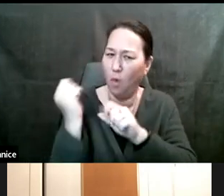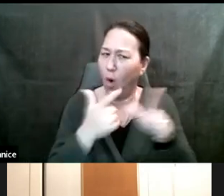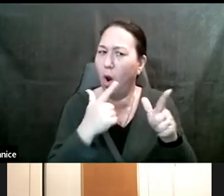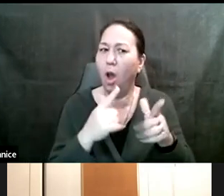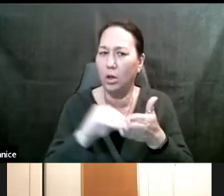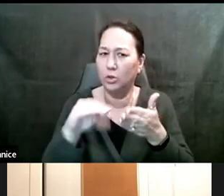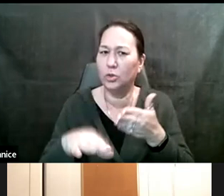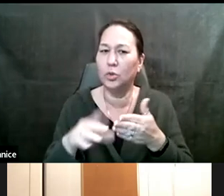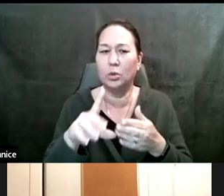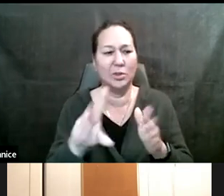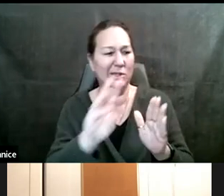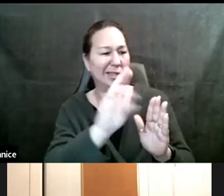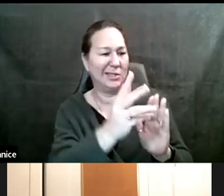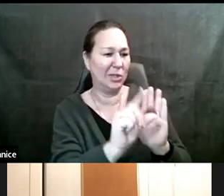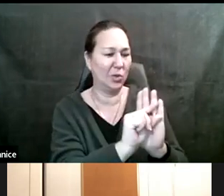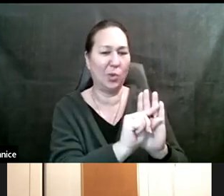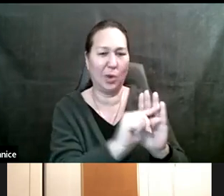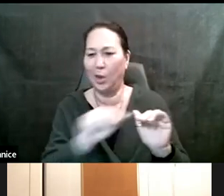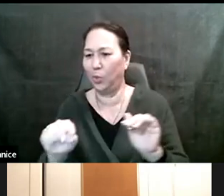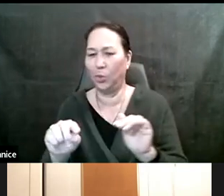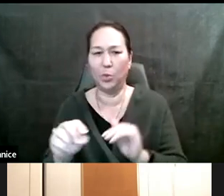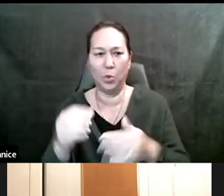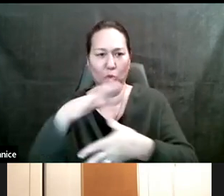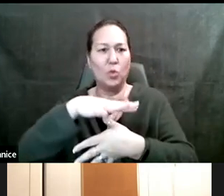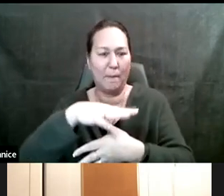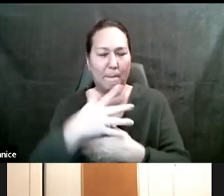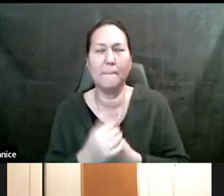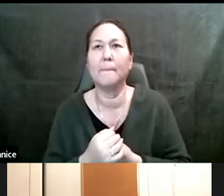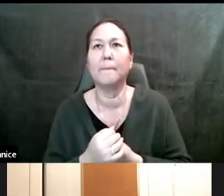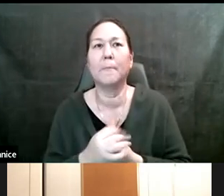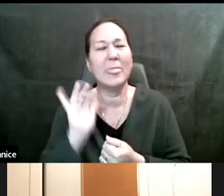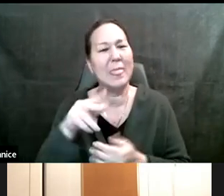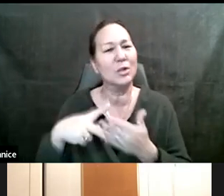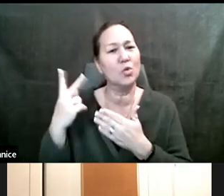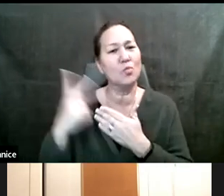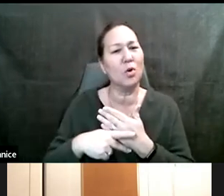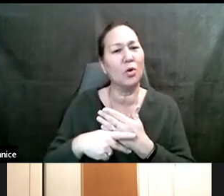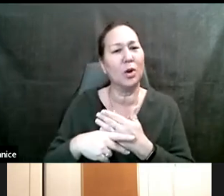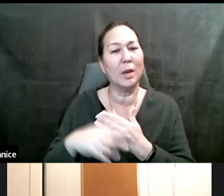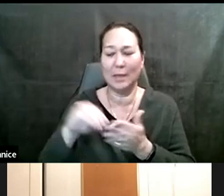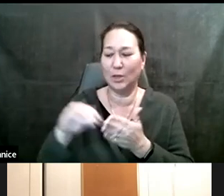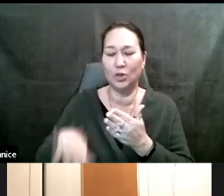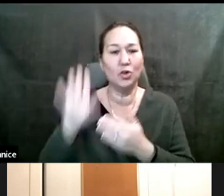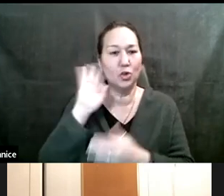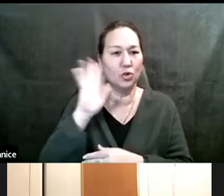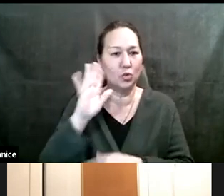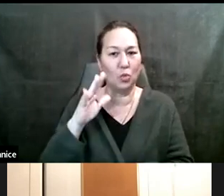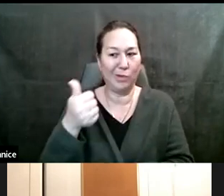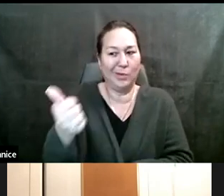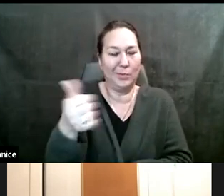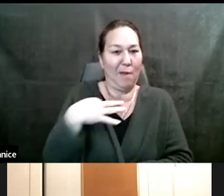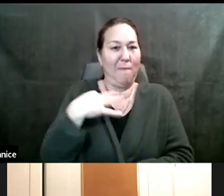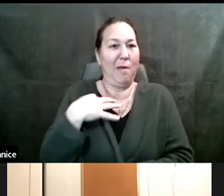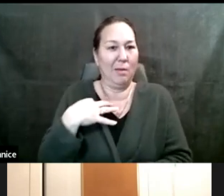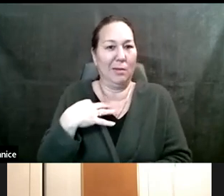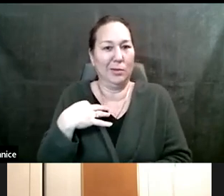grades 6 through 12. it's grown each year that is a program that students ultimately opt in and they share what's important to them